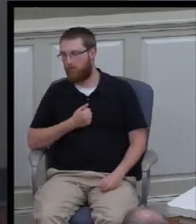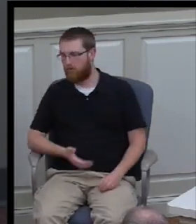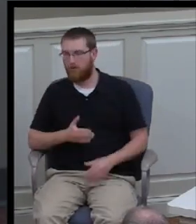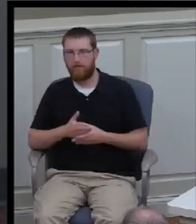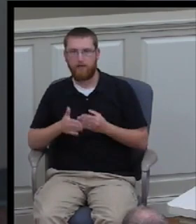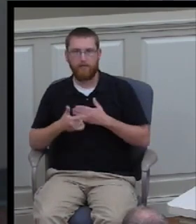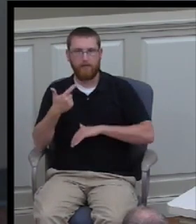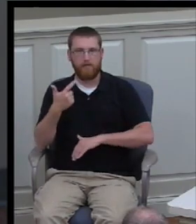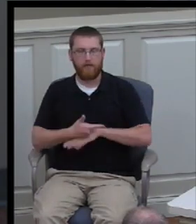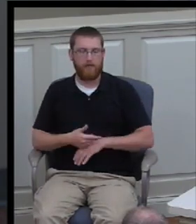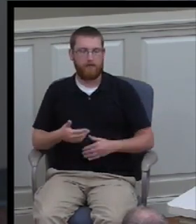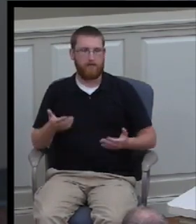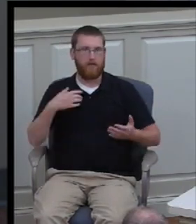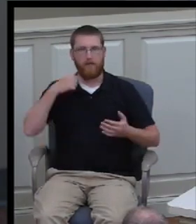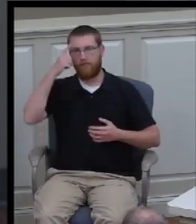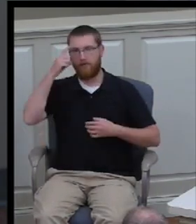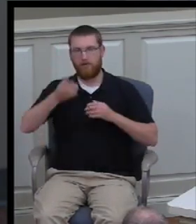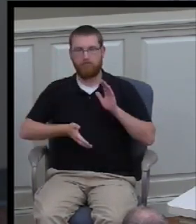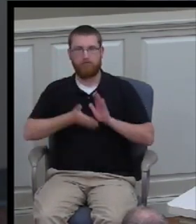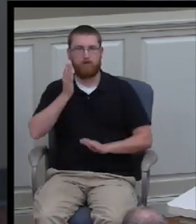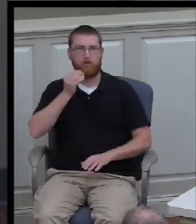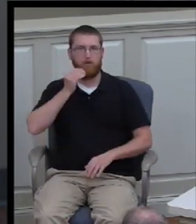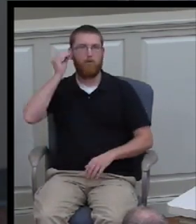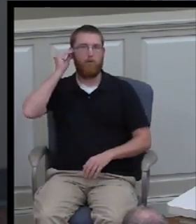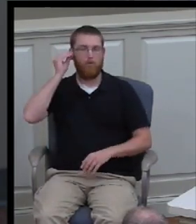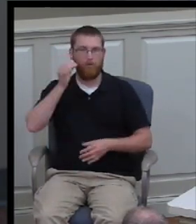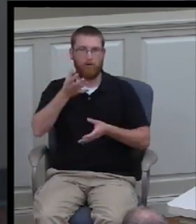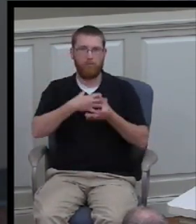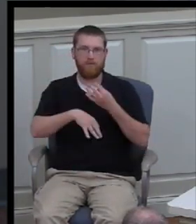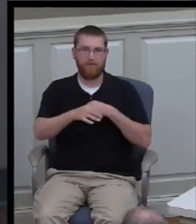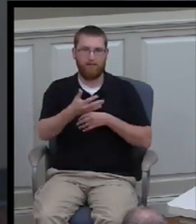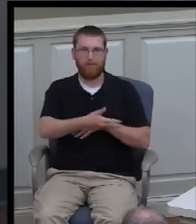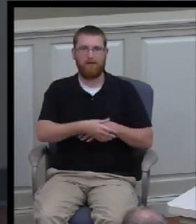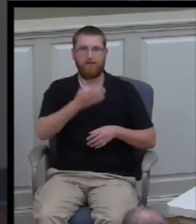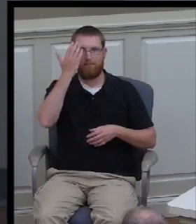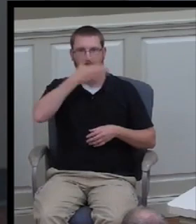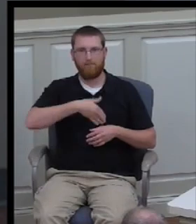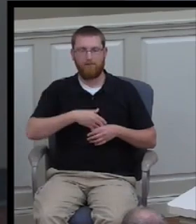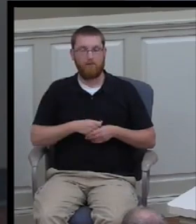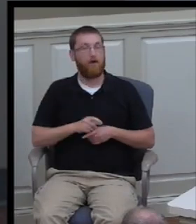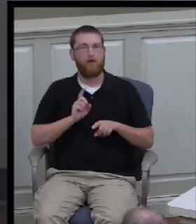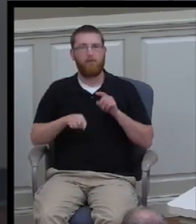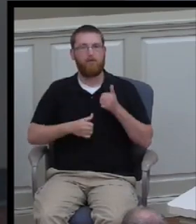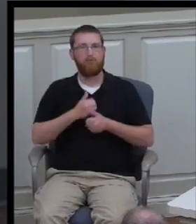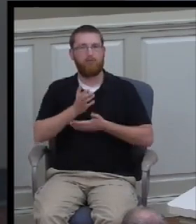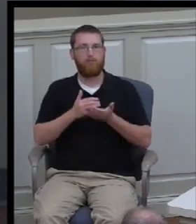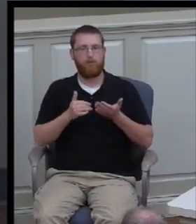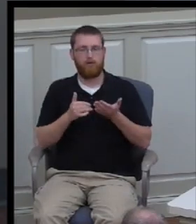and they're thinking about getting home to their family. So sometimes things get overlooked. But for the most part,